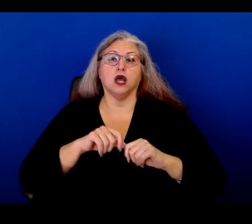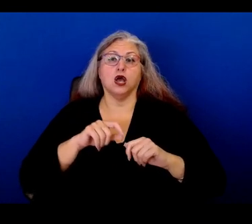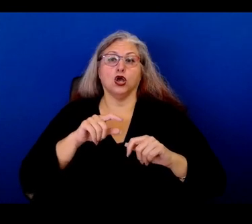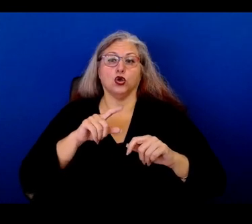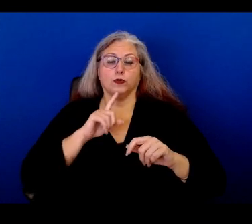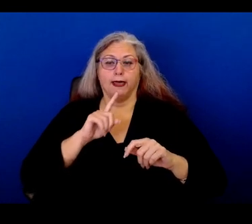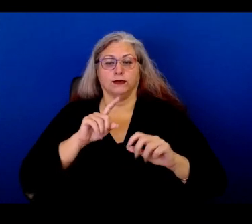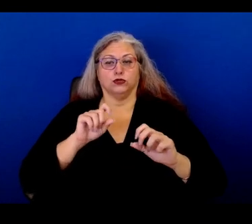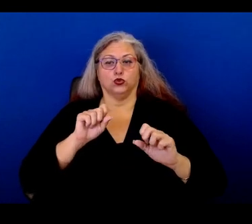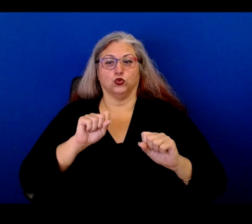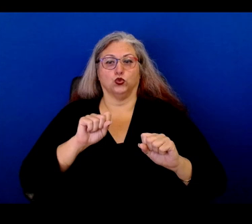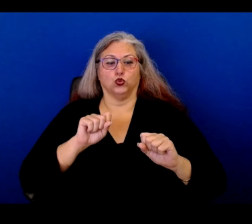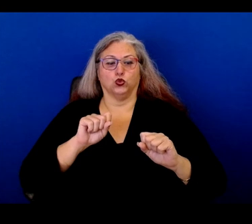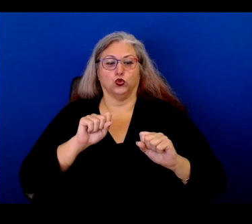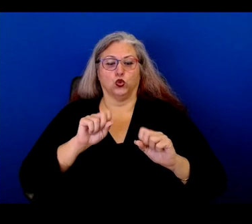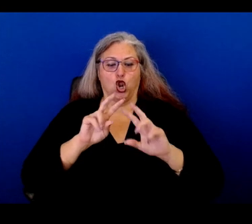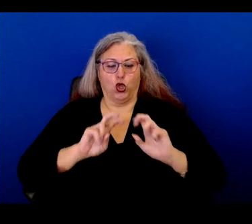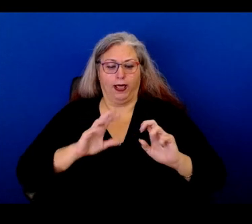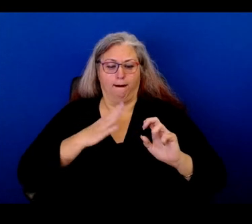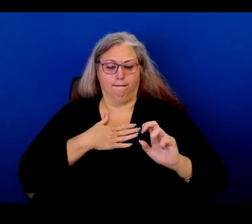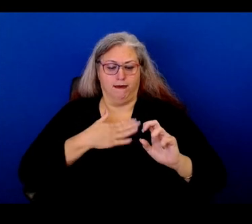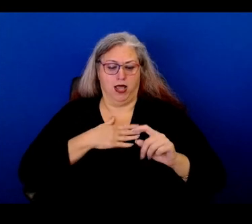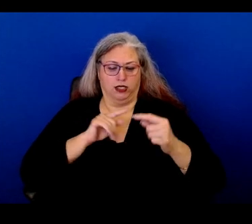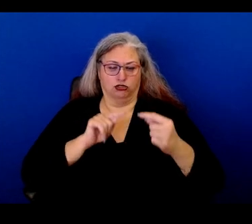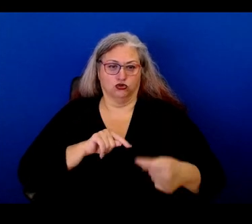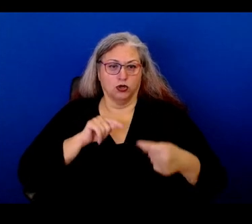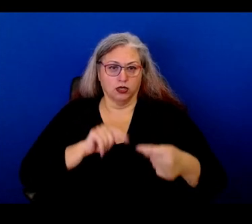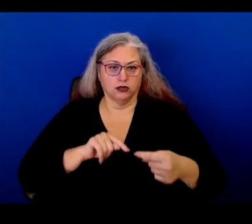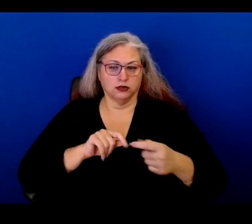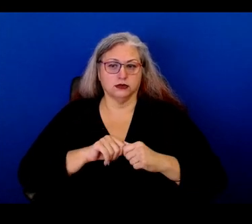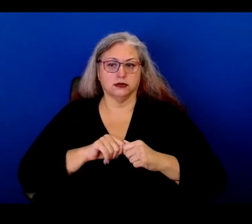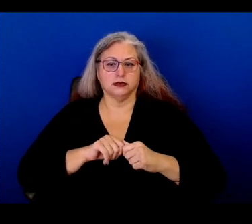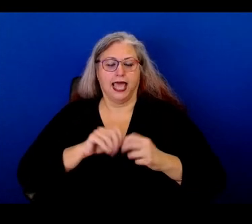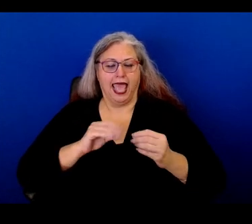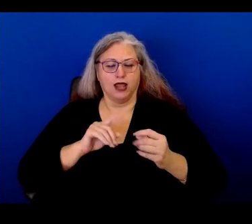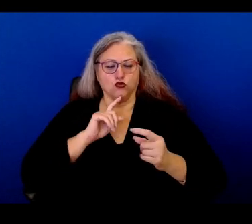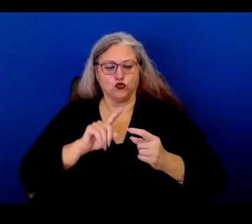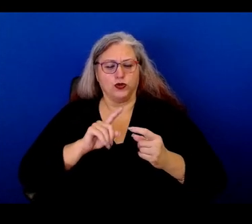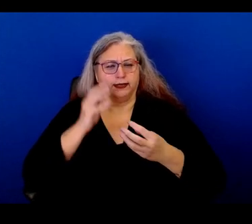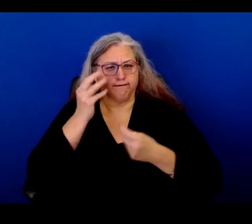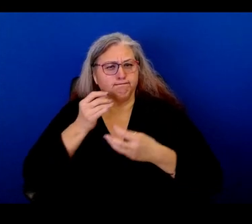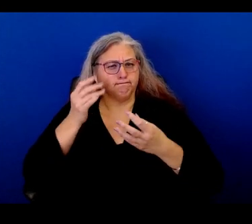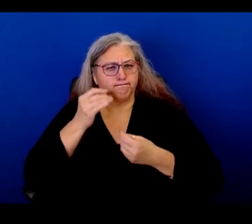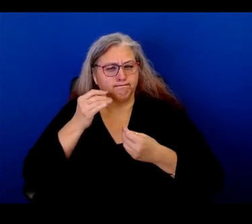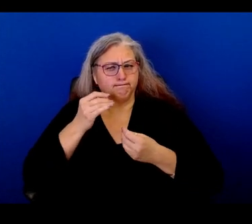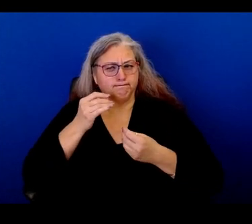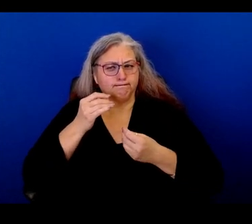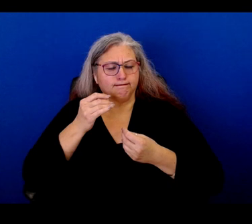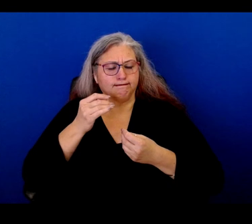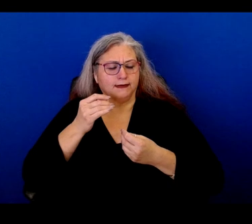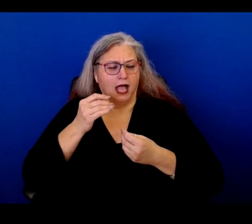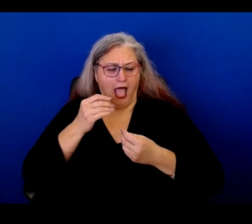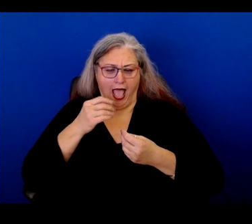own struggles and sit with that and not try to run